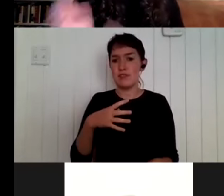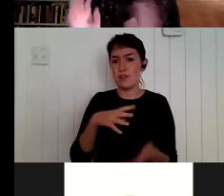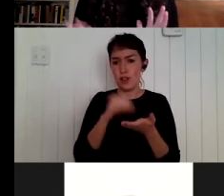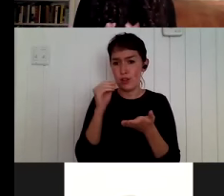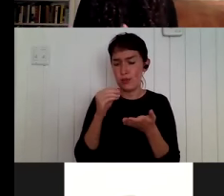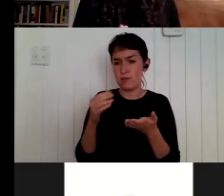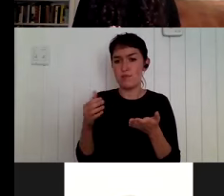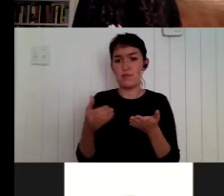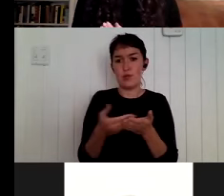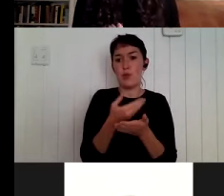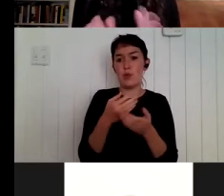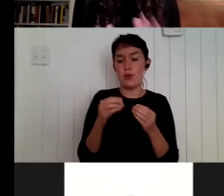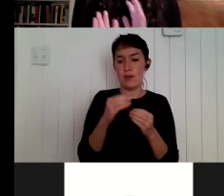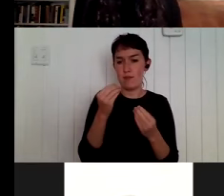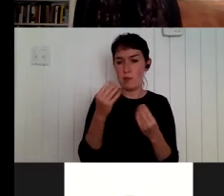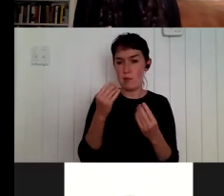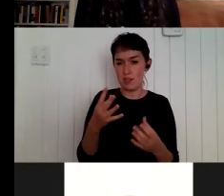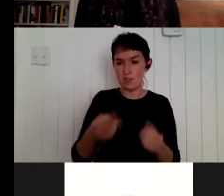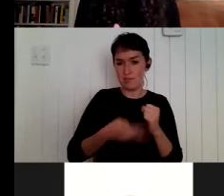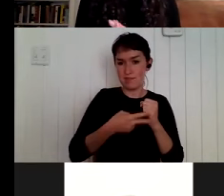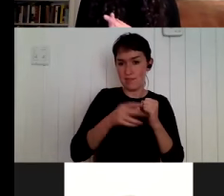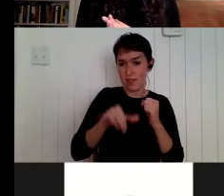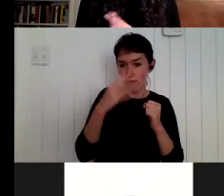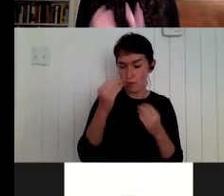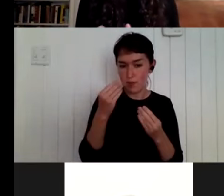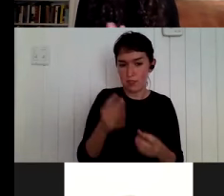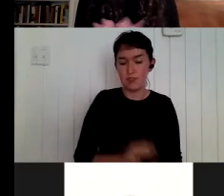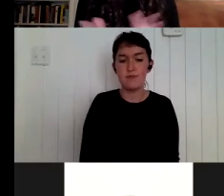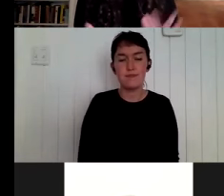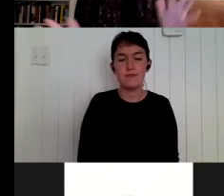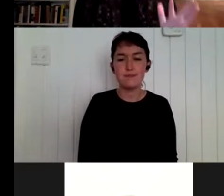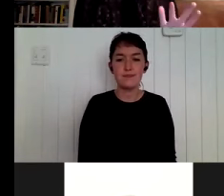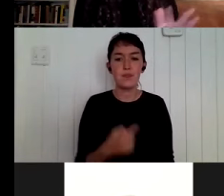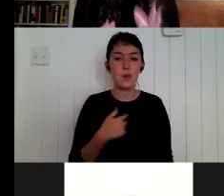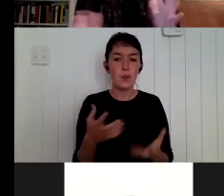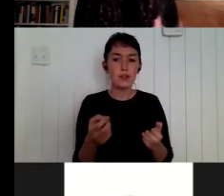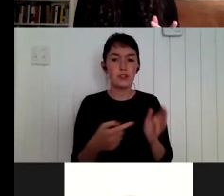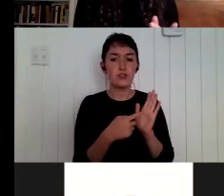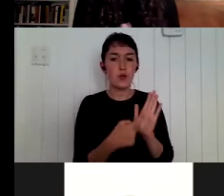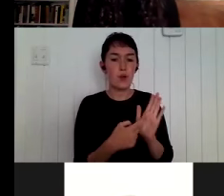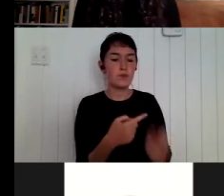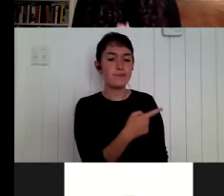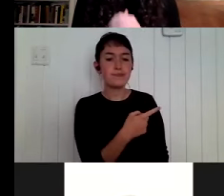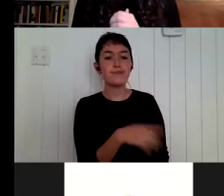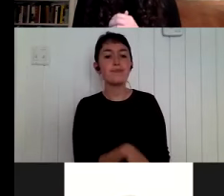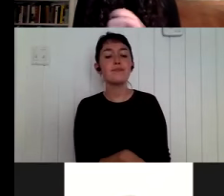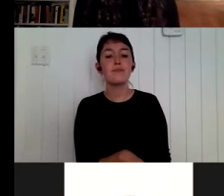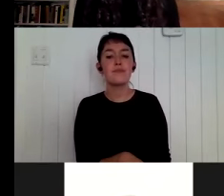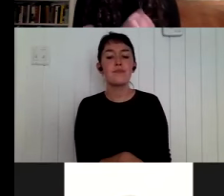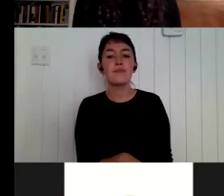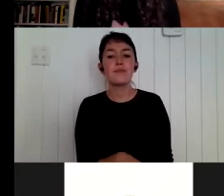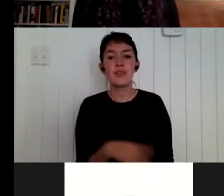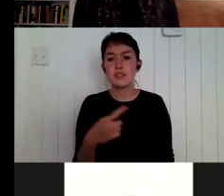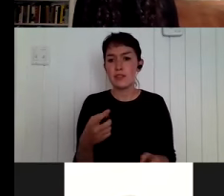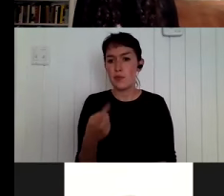So I wanted to show this. This is among the first of the studies that showed this sleep benefit for memory. And this was done way back